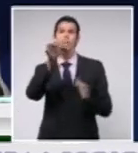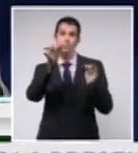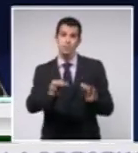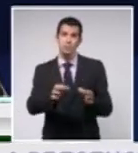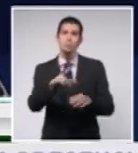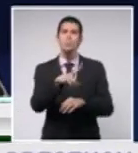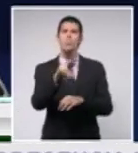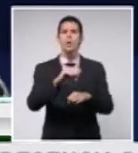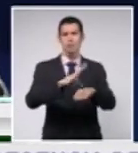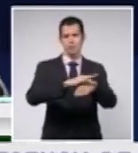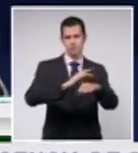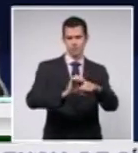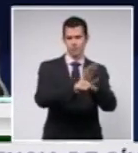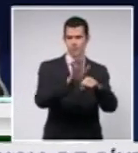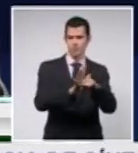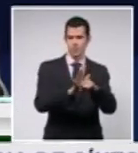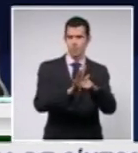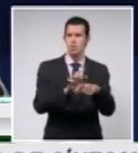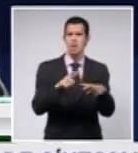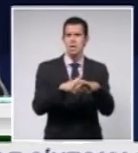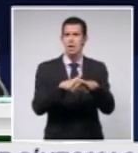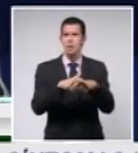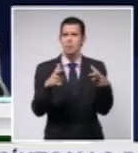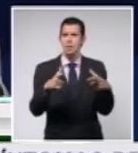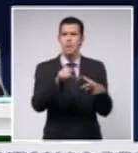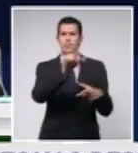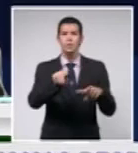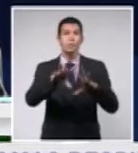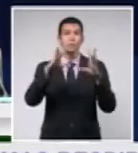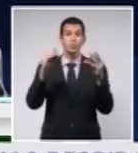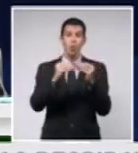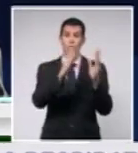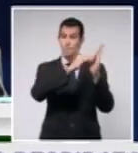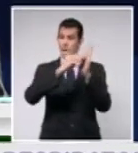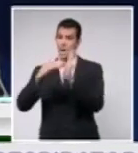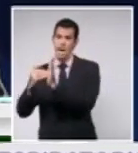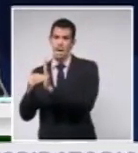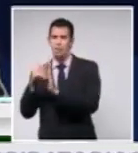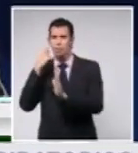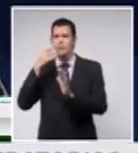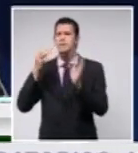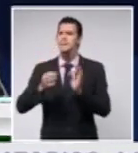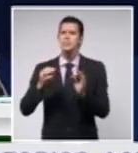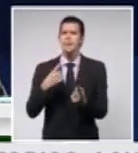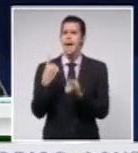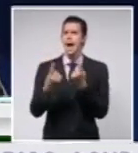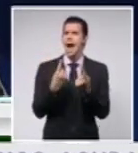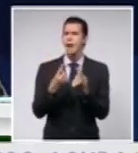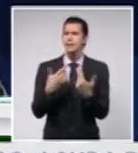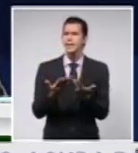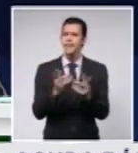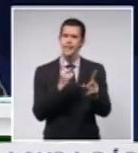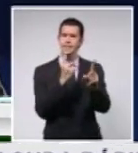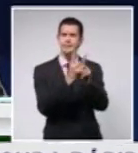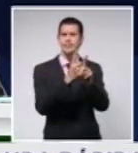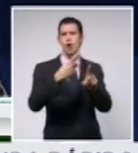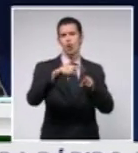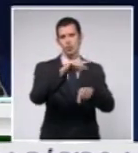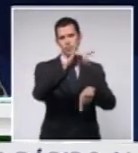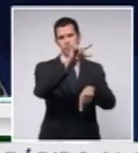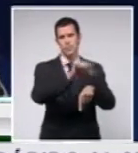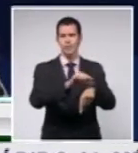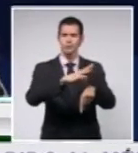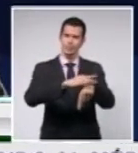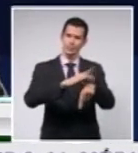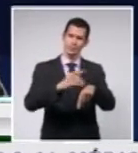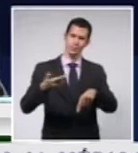with someone who previously tested positive for the virus. It was not possible to determine the source